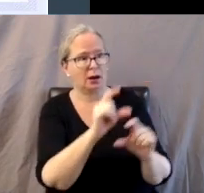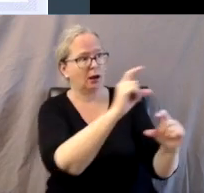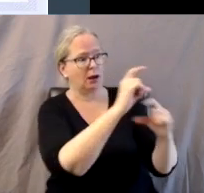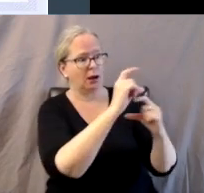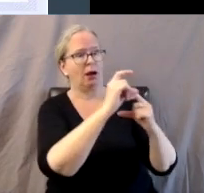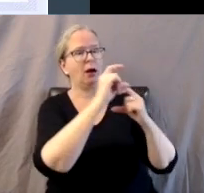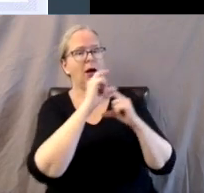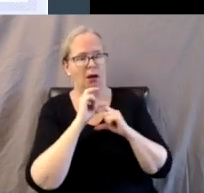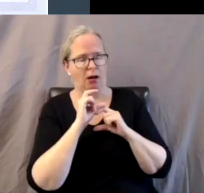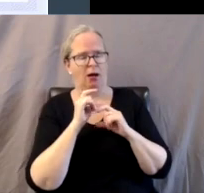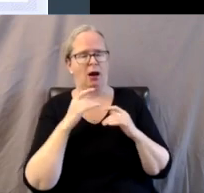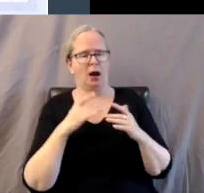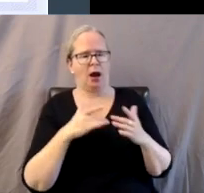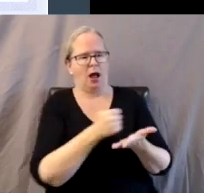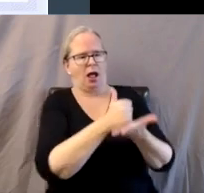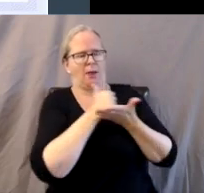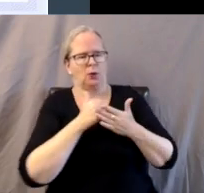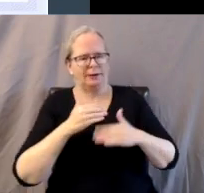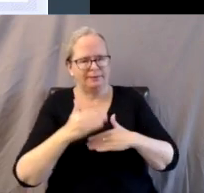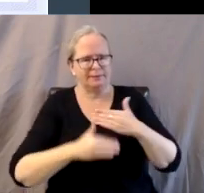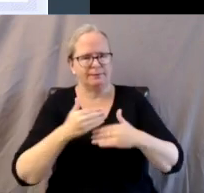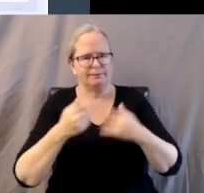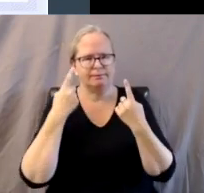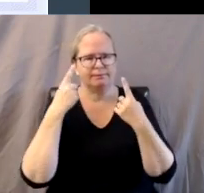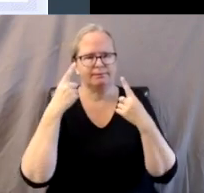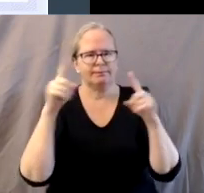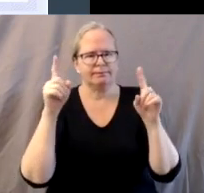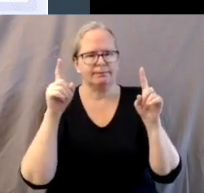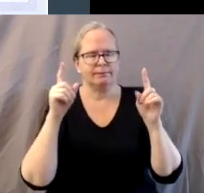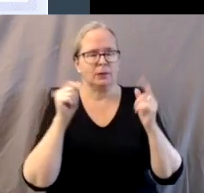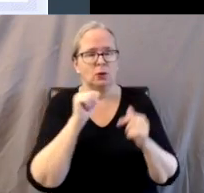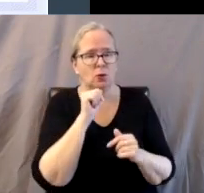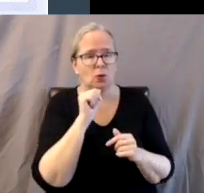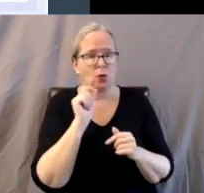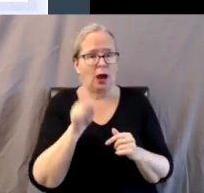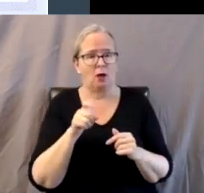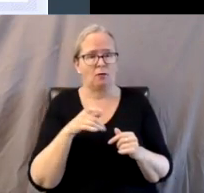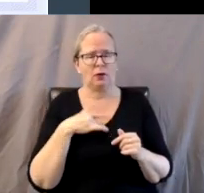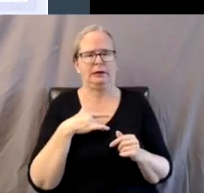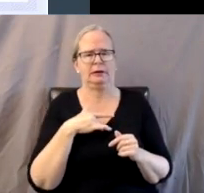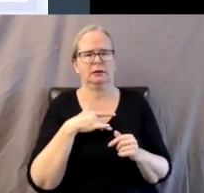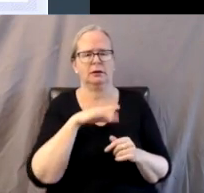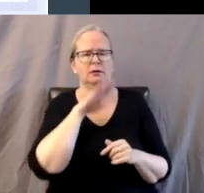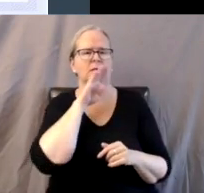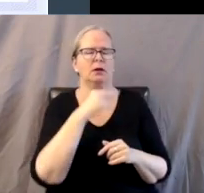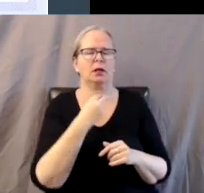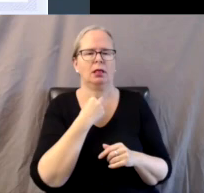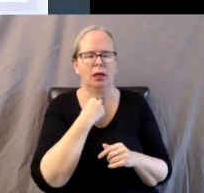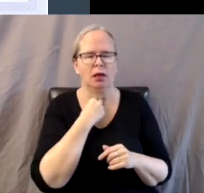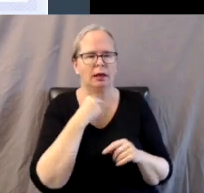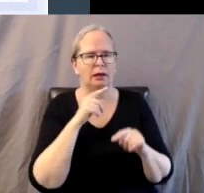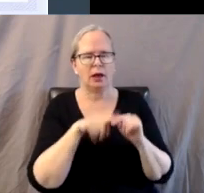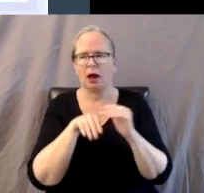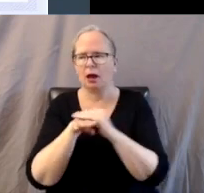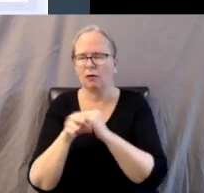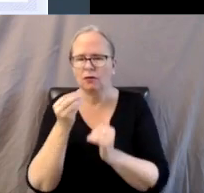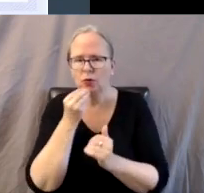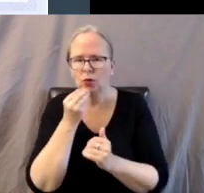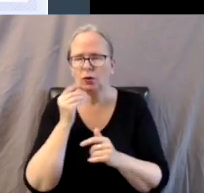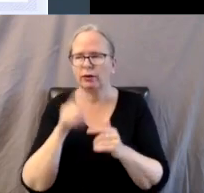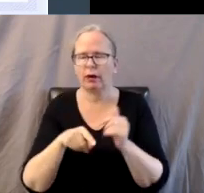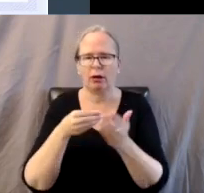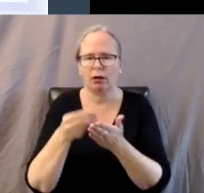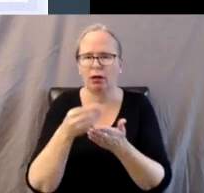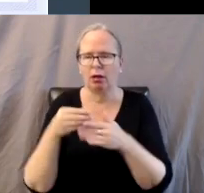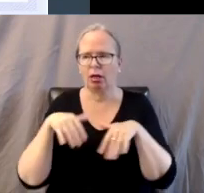being denied those basic needs that we all need to survive. So this becomes a much